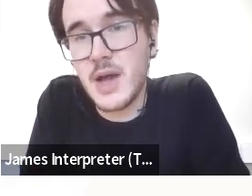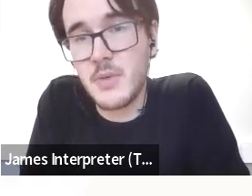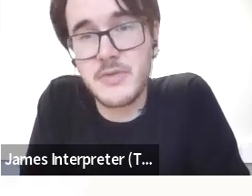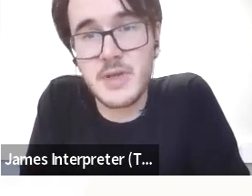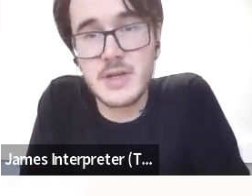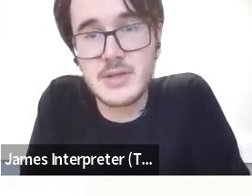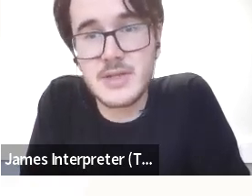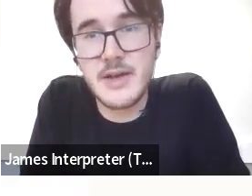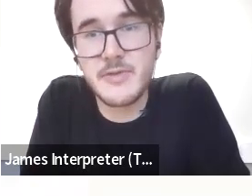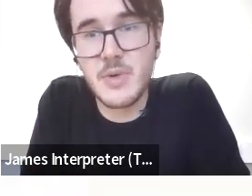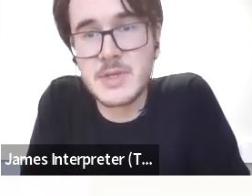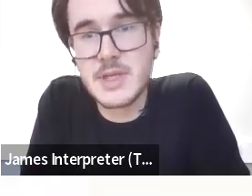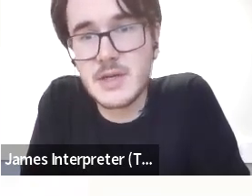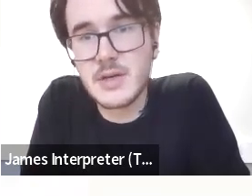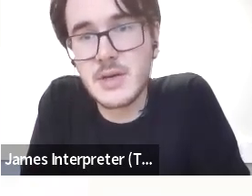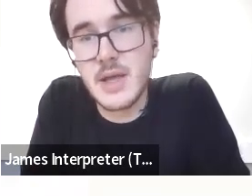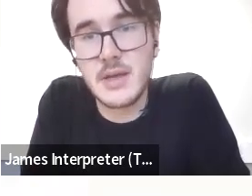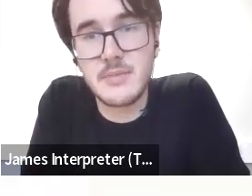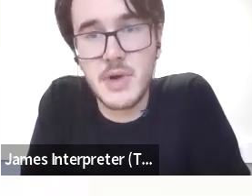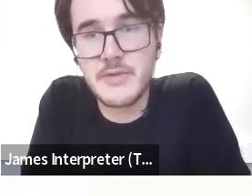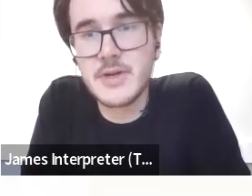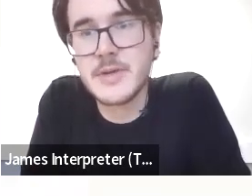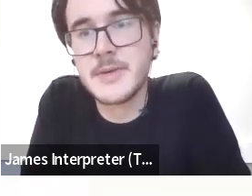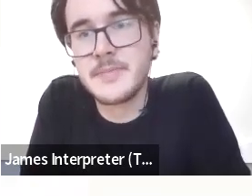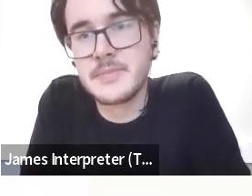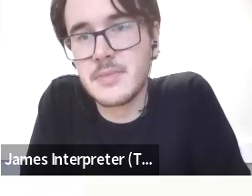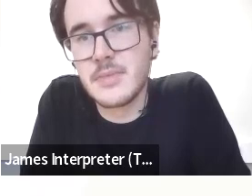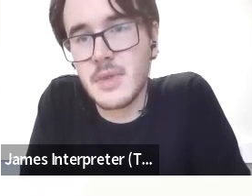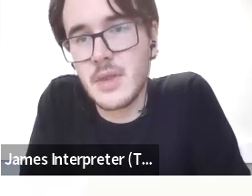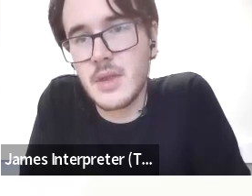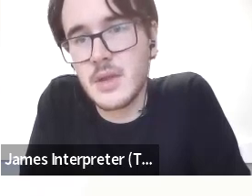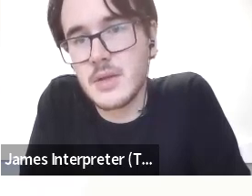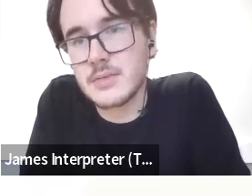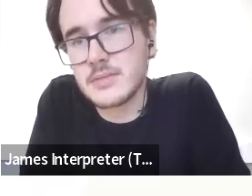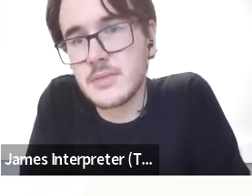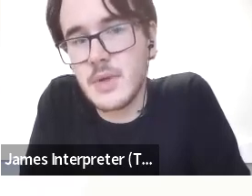But I work for the Deaf Women's Centre in Bradford,